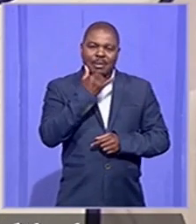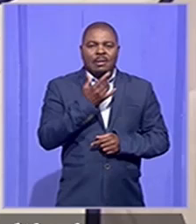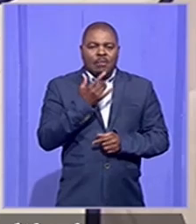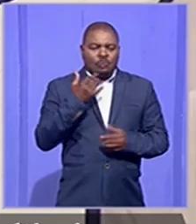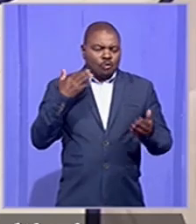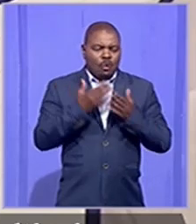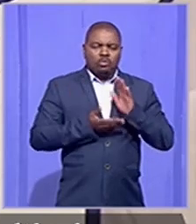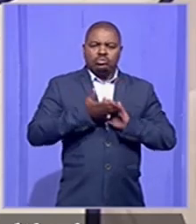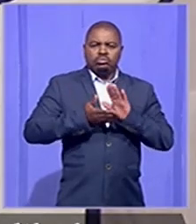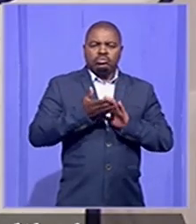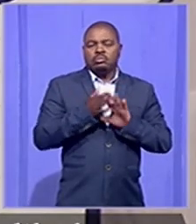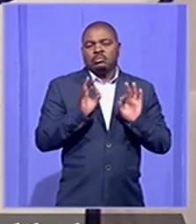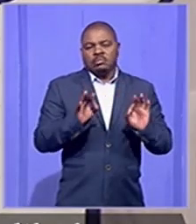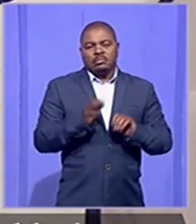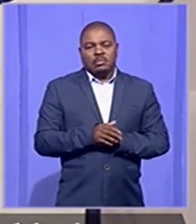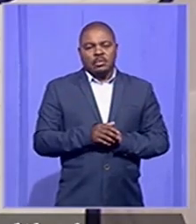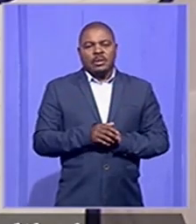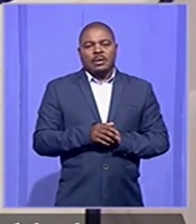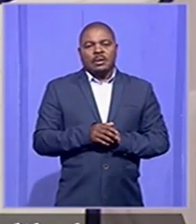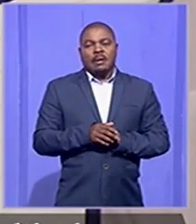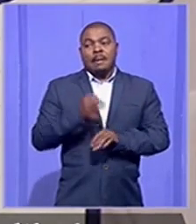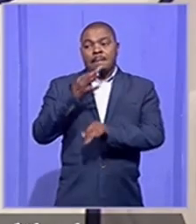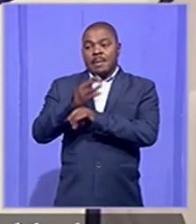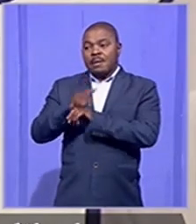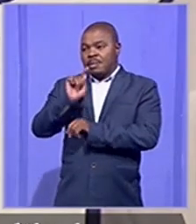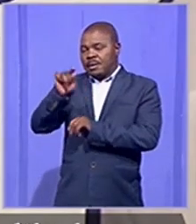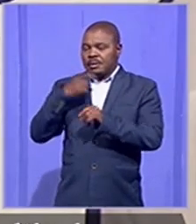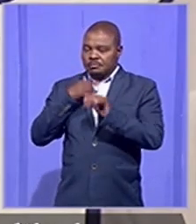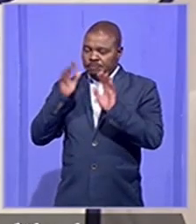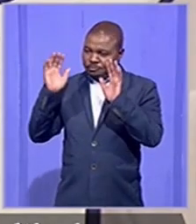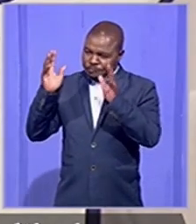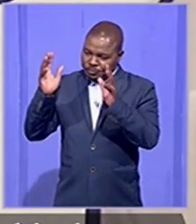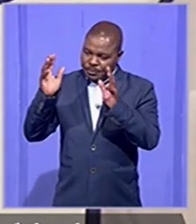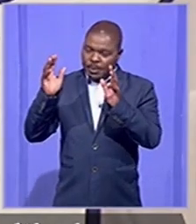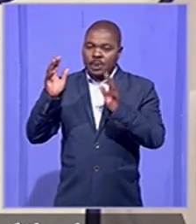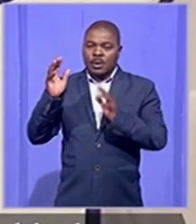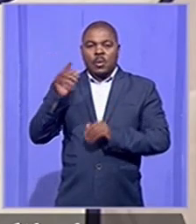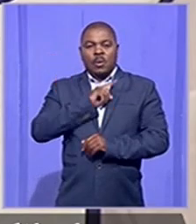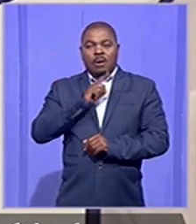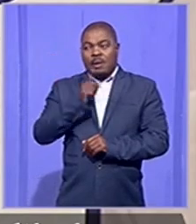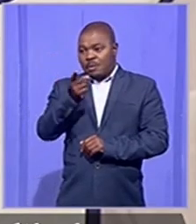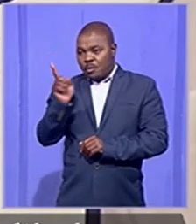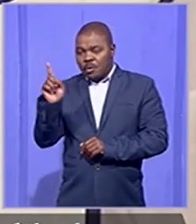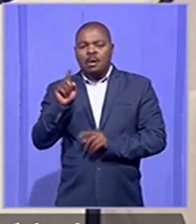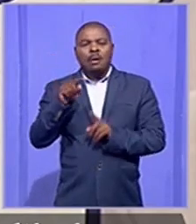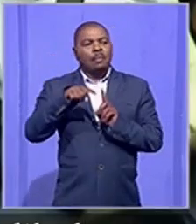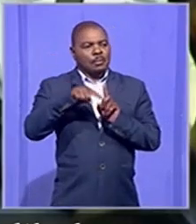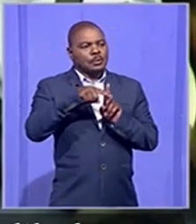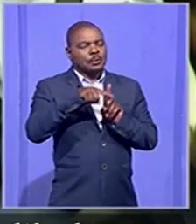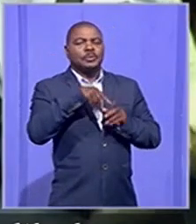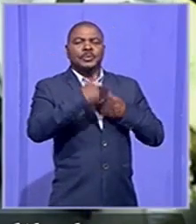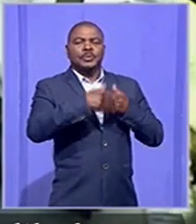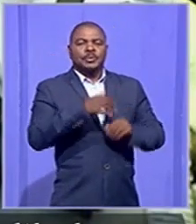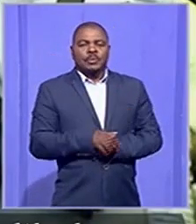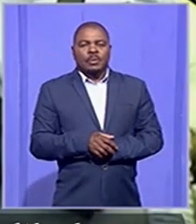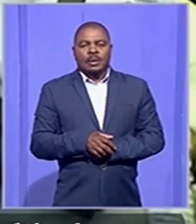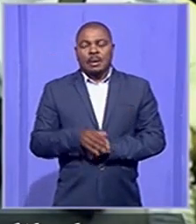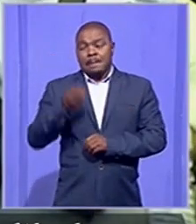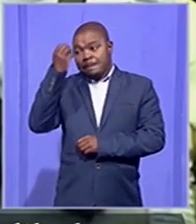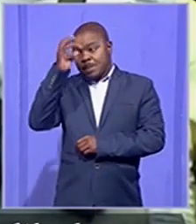come, and really want to applaud the parents who have responded positively. Dikgaolo tse di